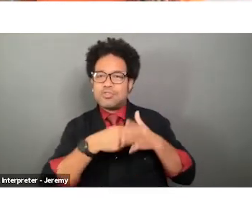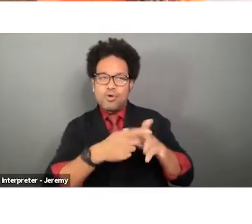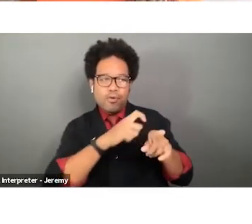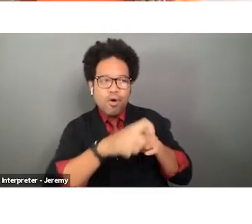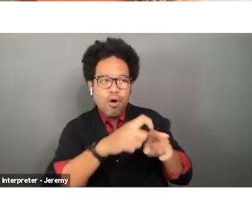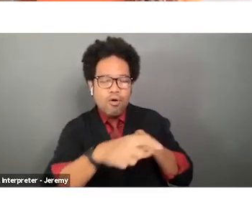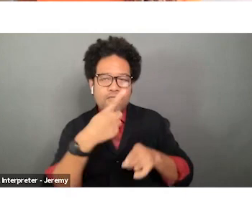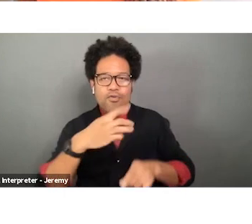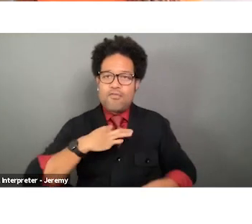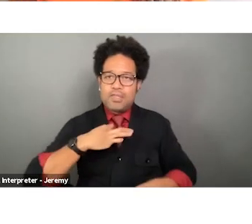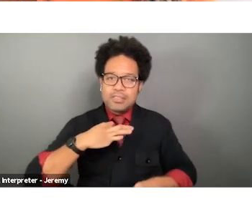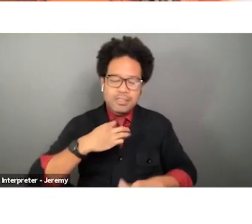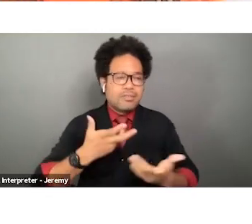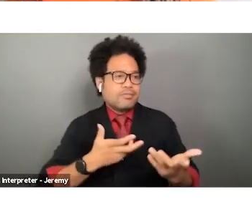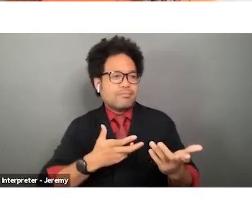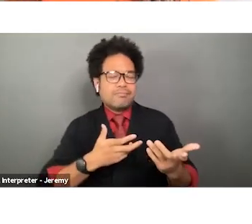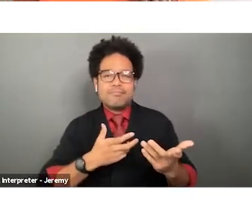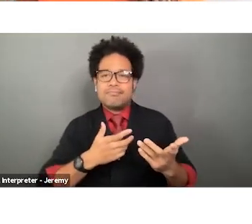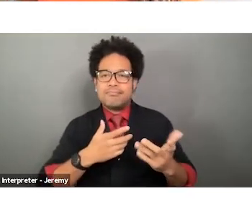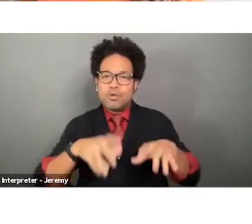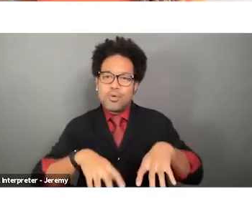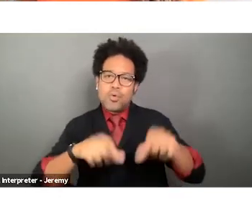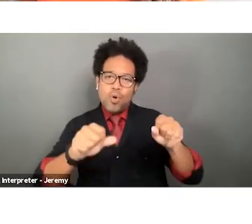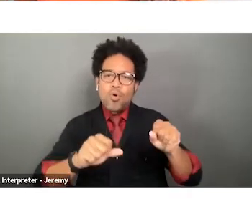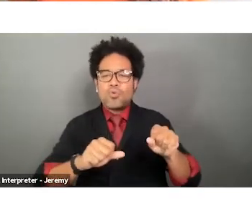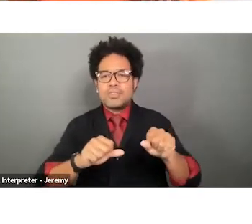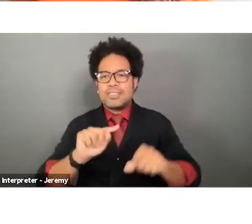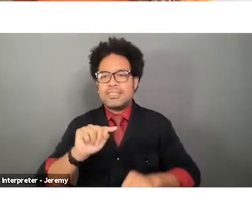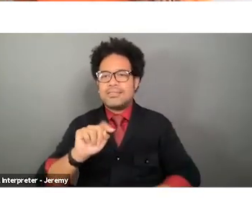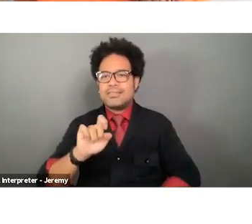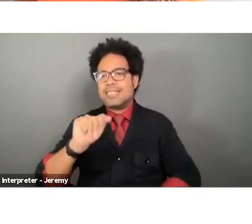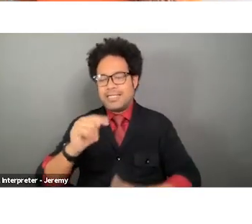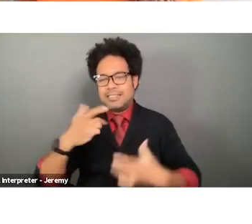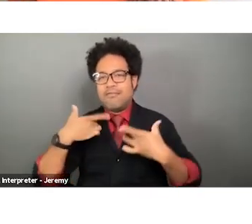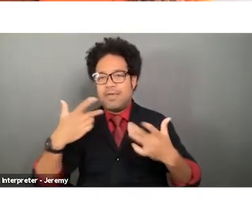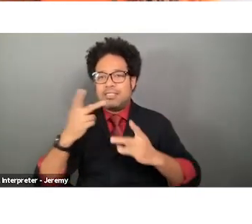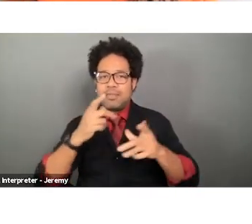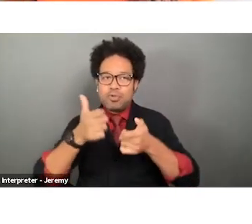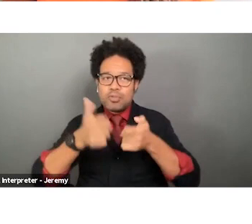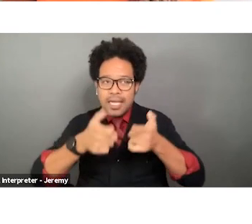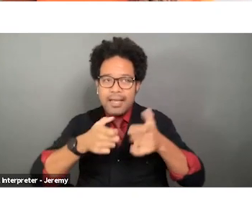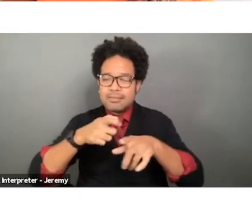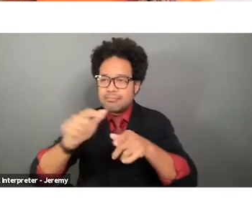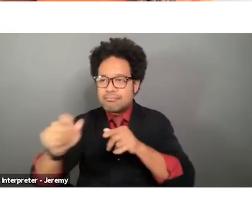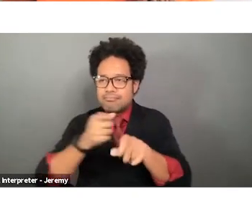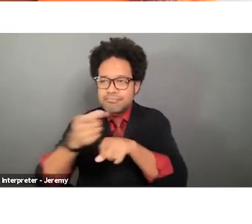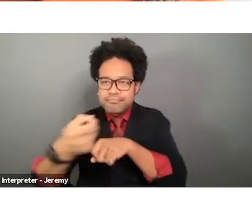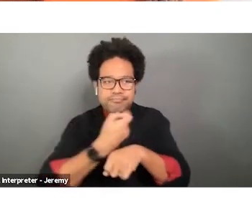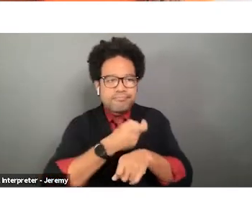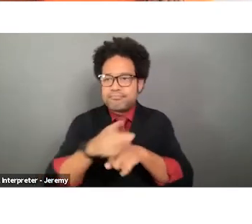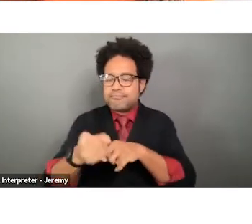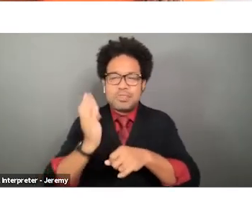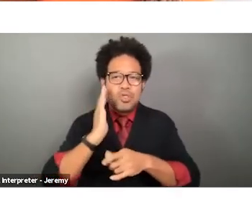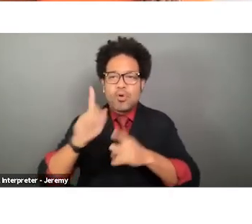for volunteers. I start to host text events where people are sending out text messages to let people know about this